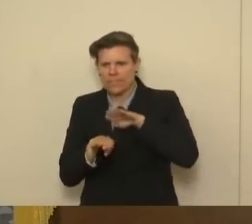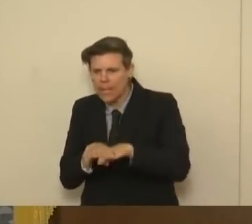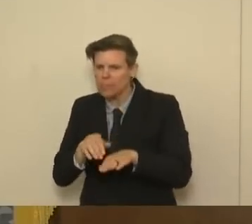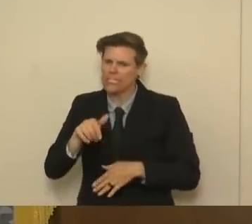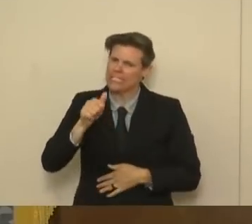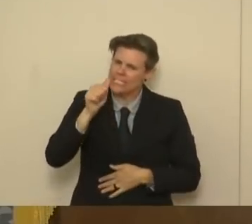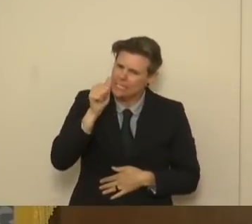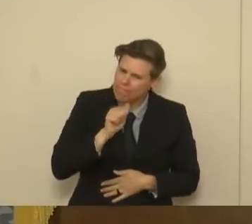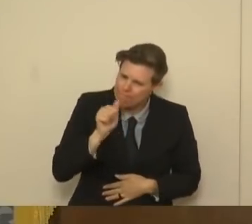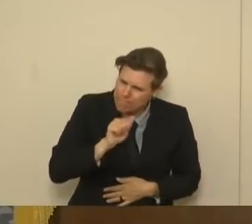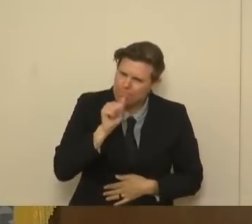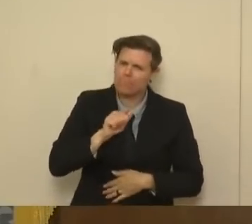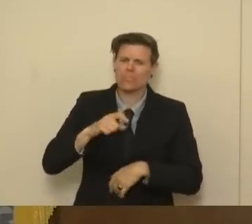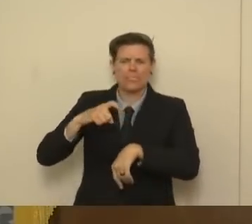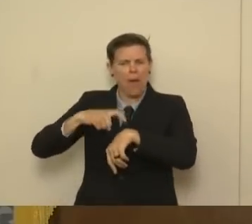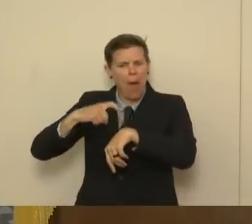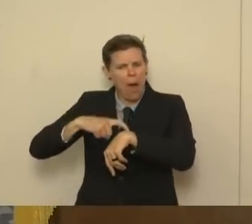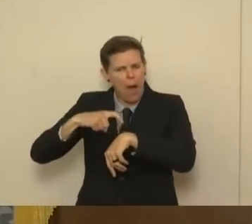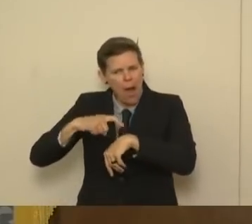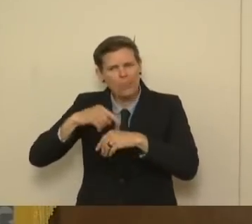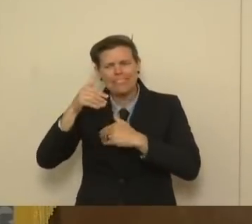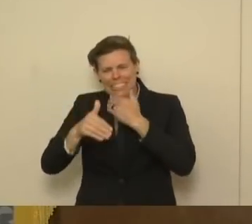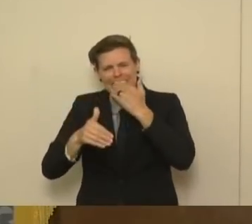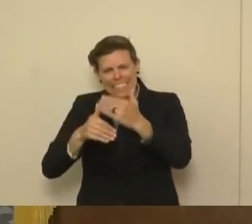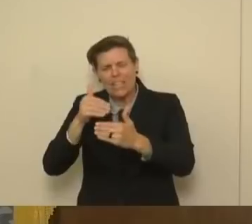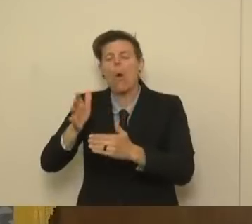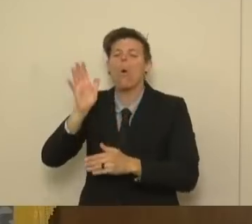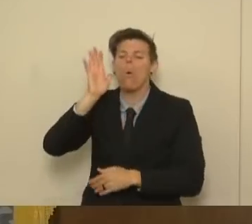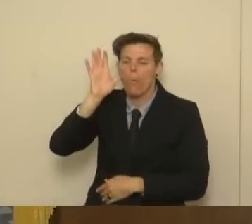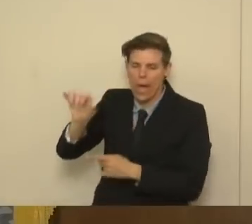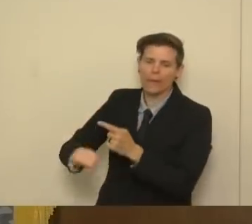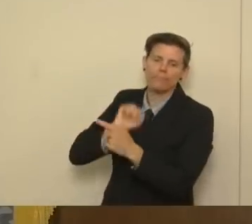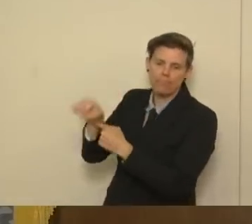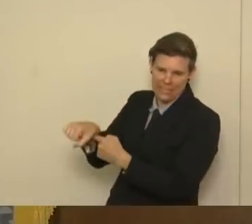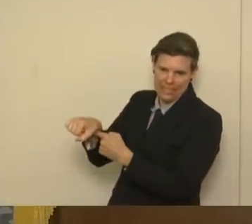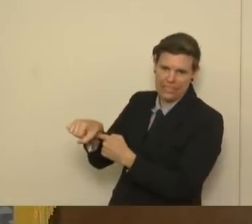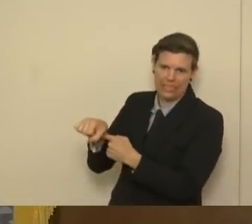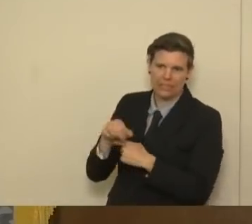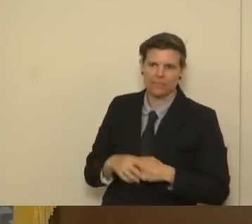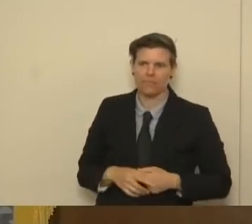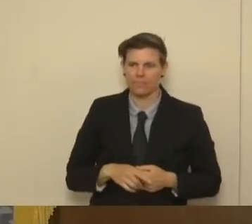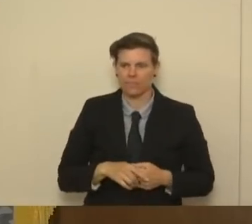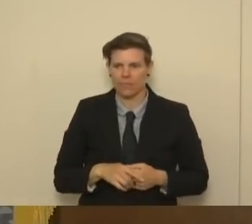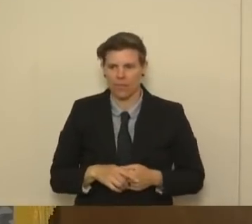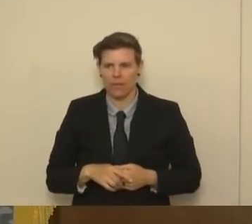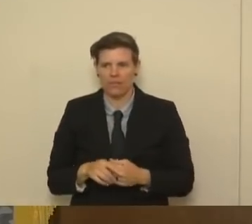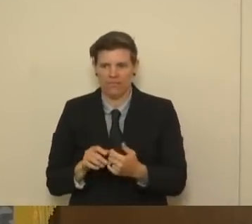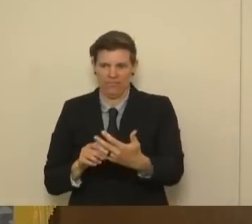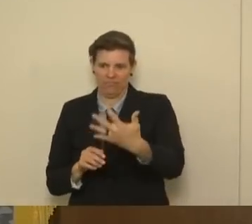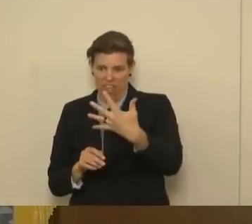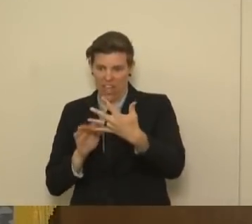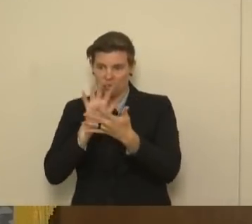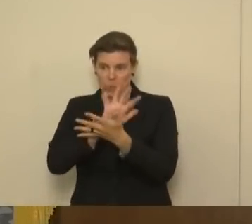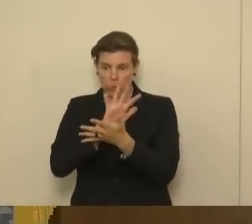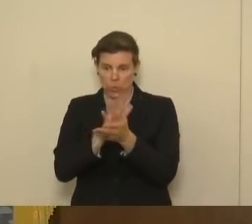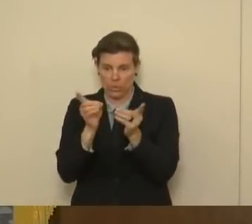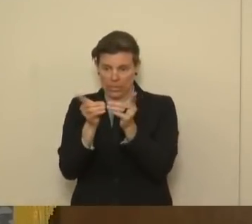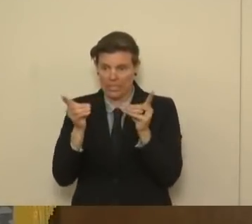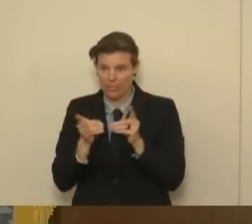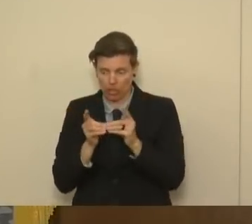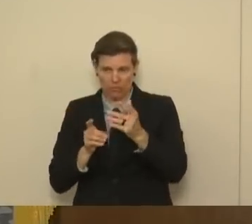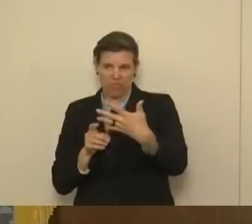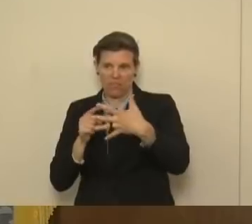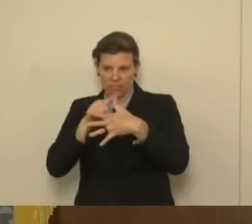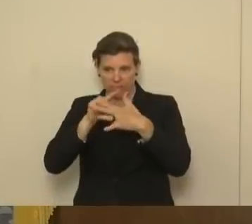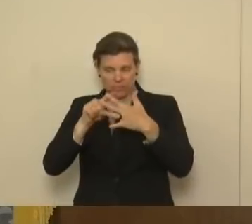We've got 5 school districts that I want to just point to, who have all had, frankly, a very poor